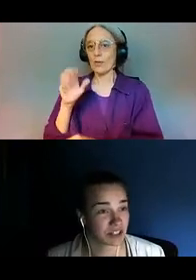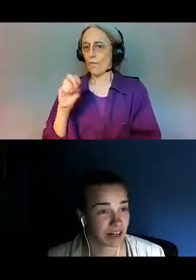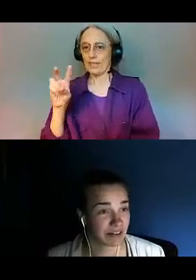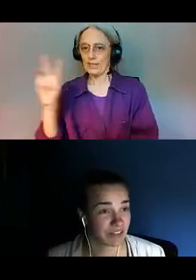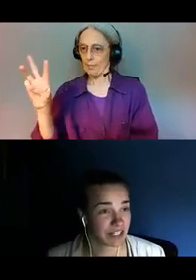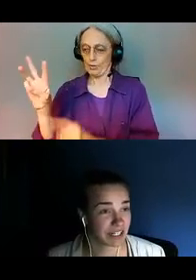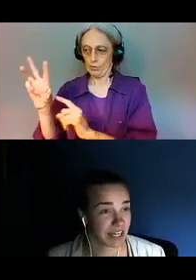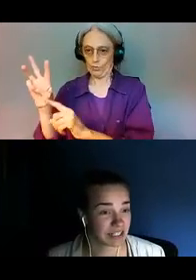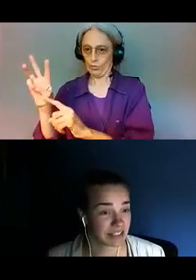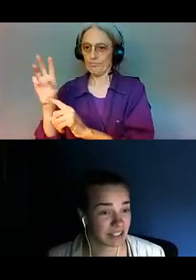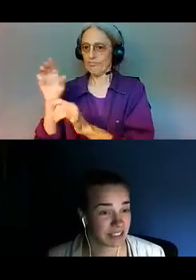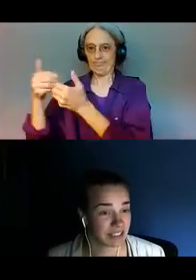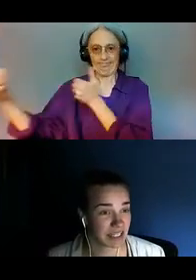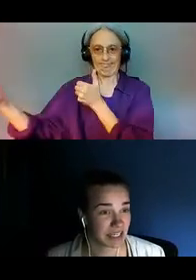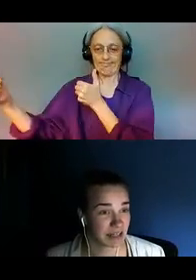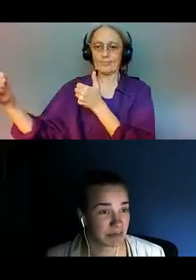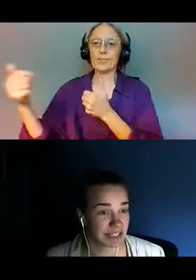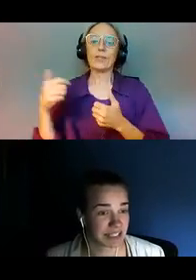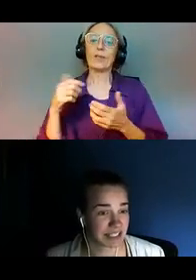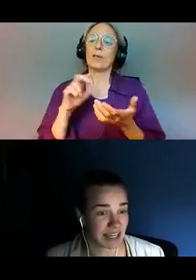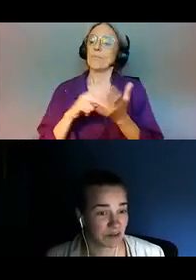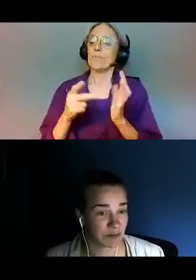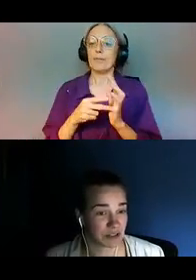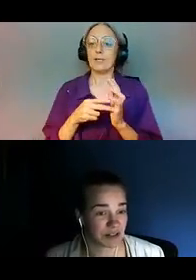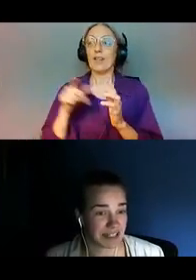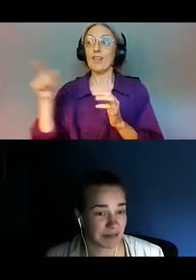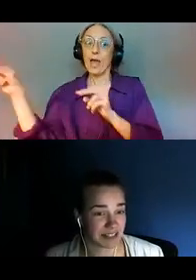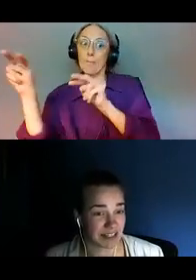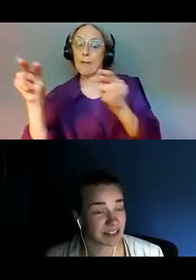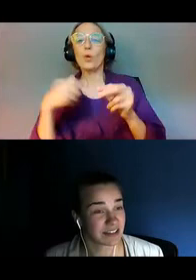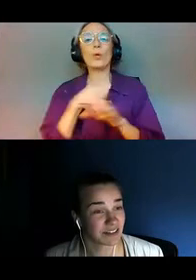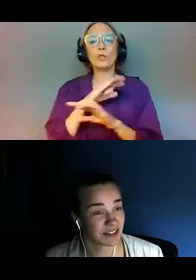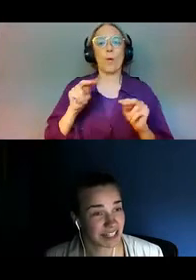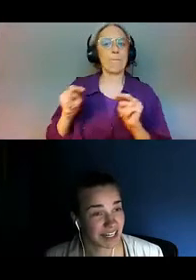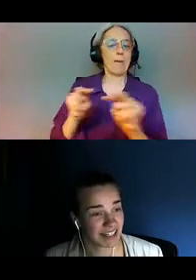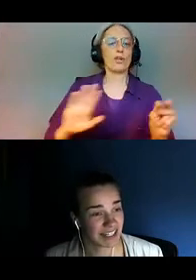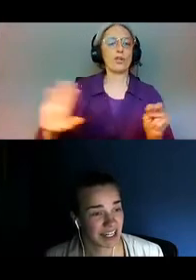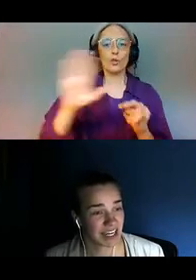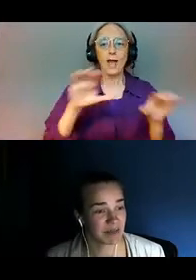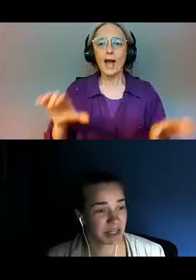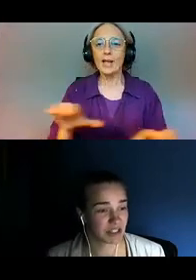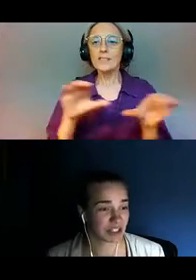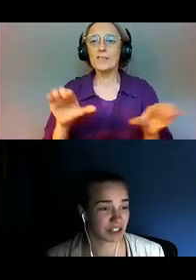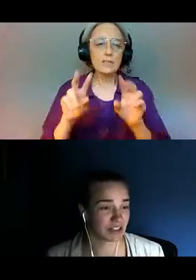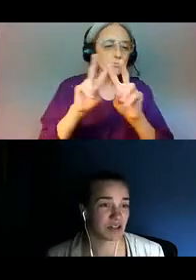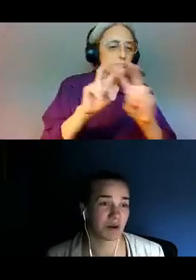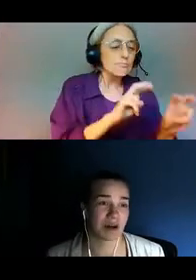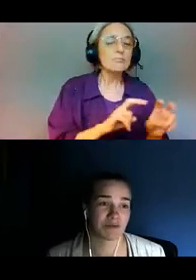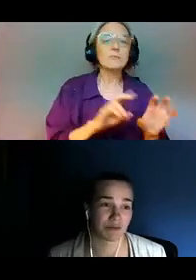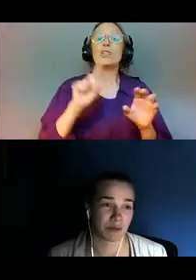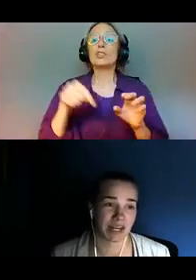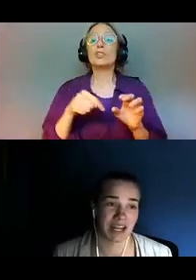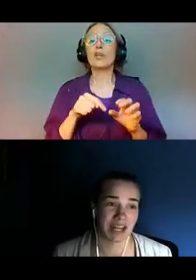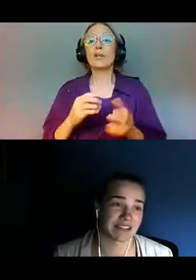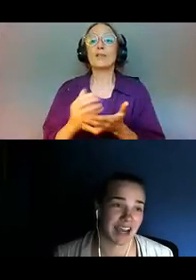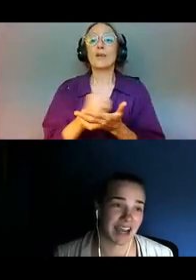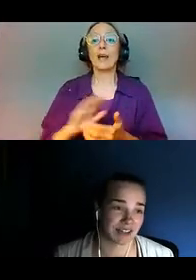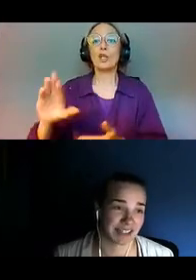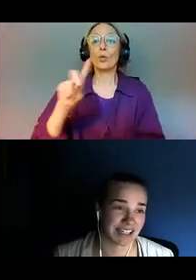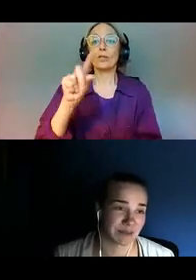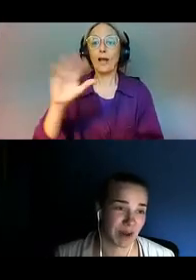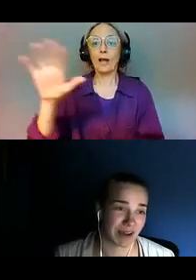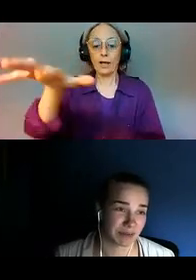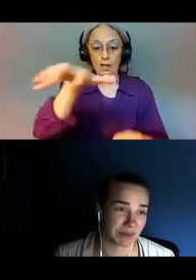grant or your grant-funded activities, but instead we try to make sense of your data and make sure you are reporting